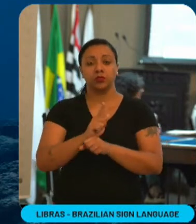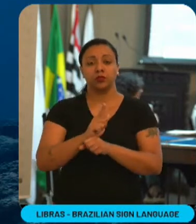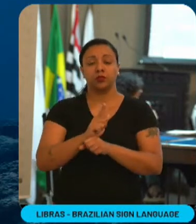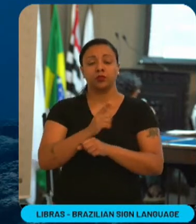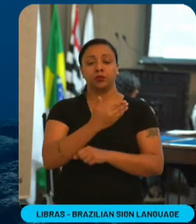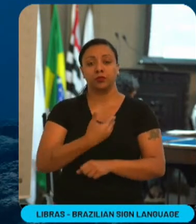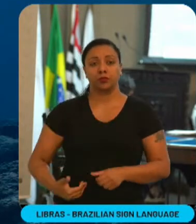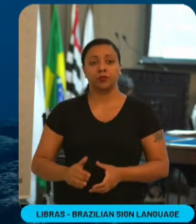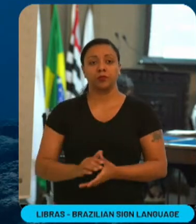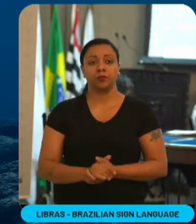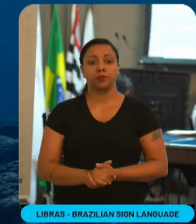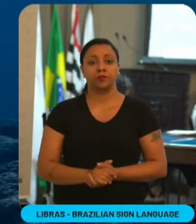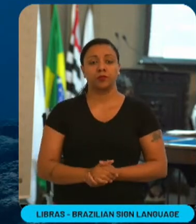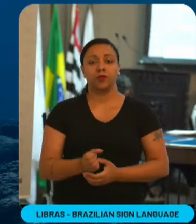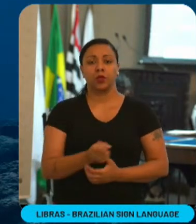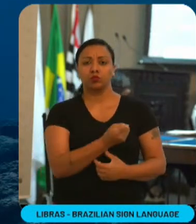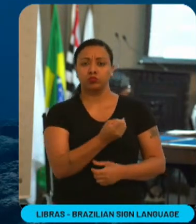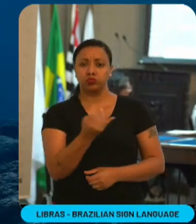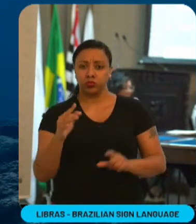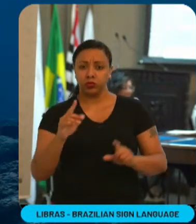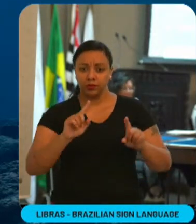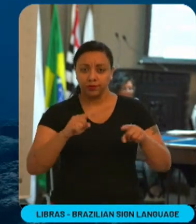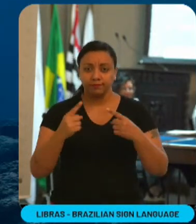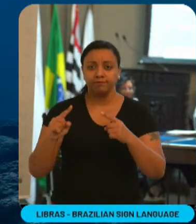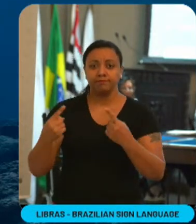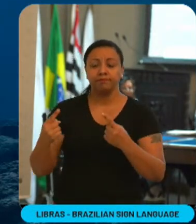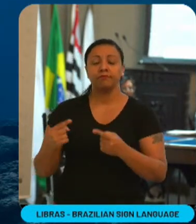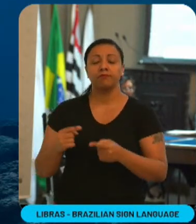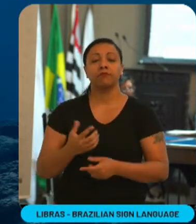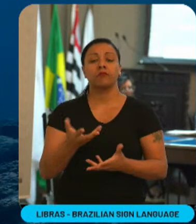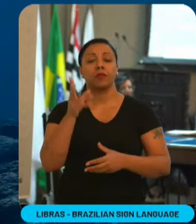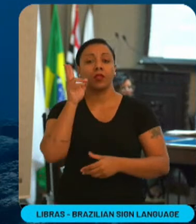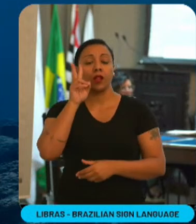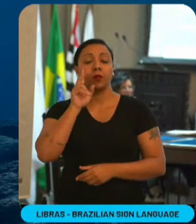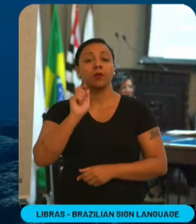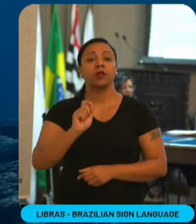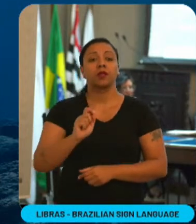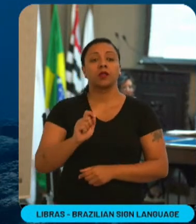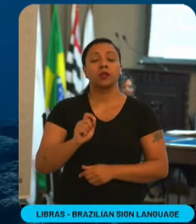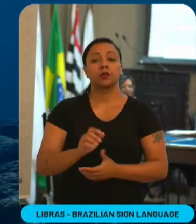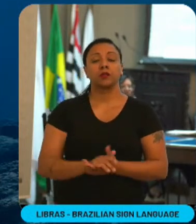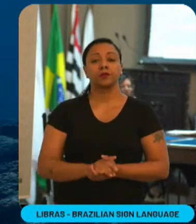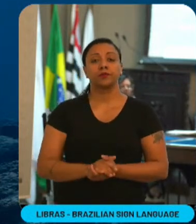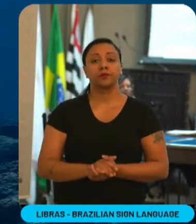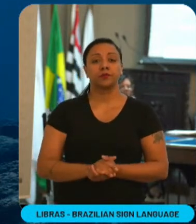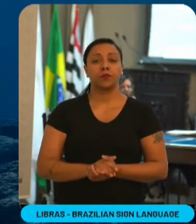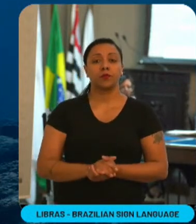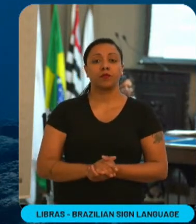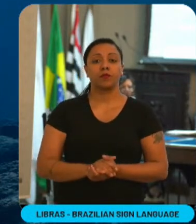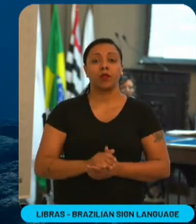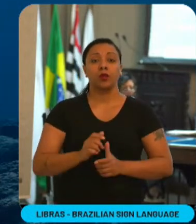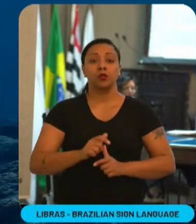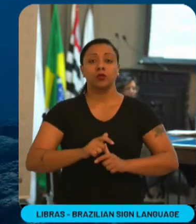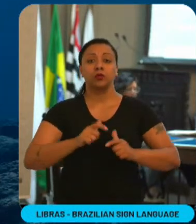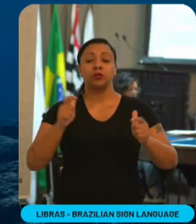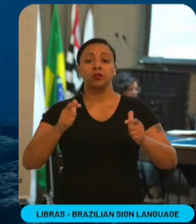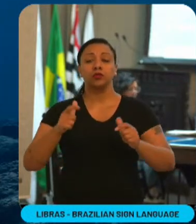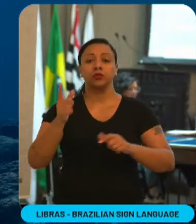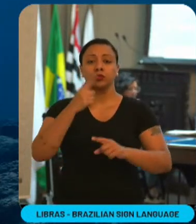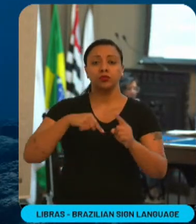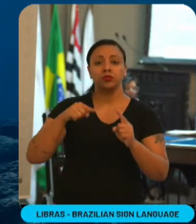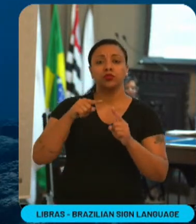can propose to the manager. Well, so many challenges. I would like to remember that one of the